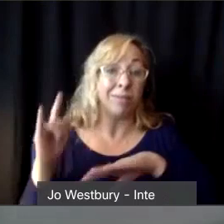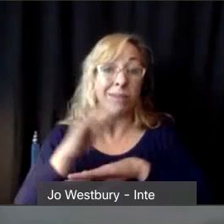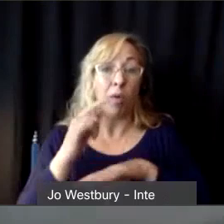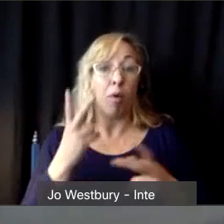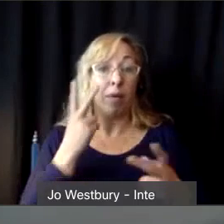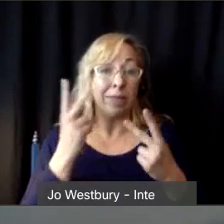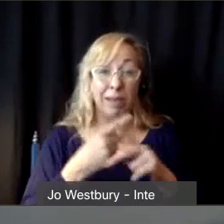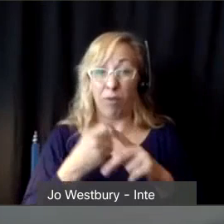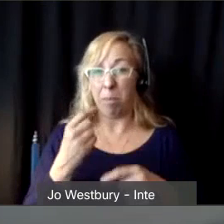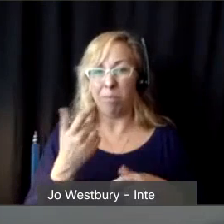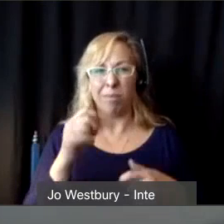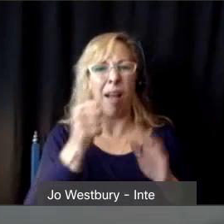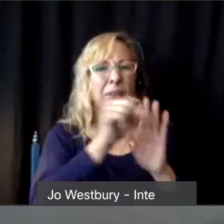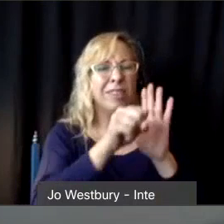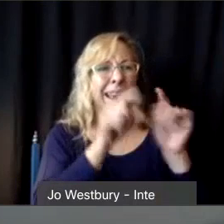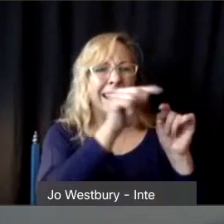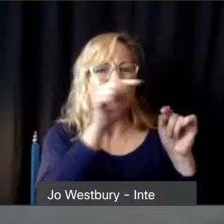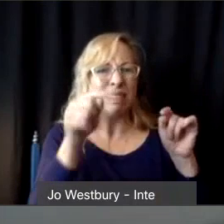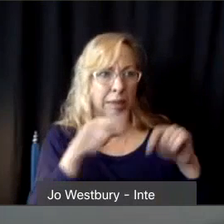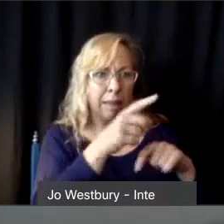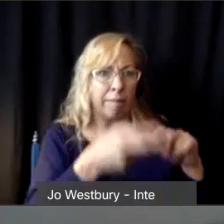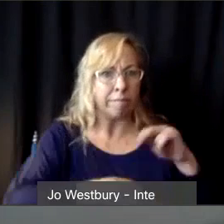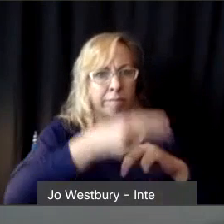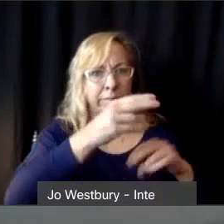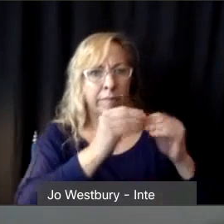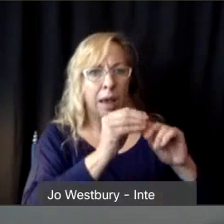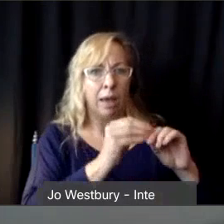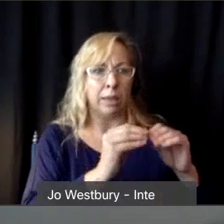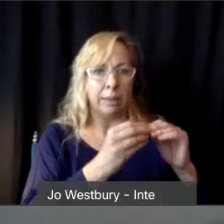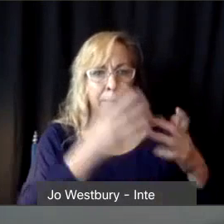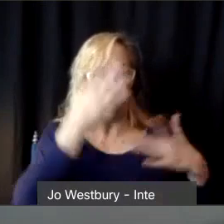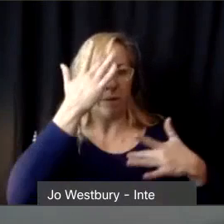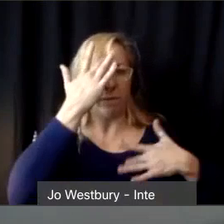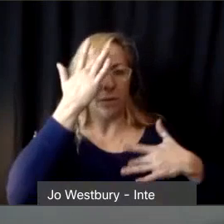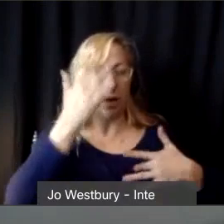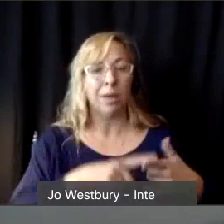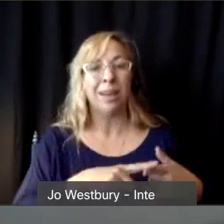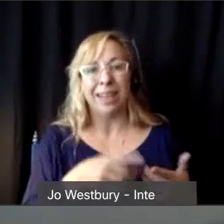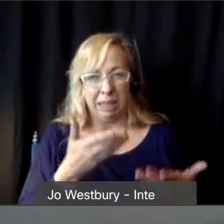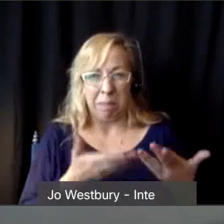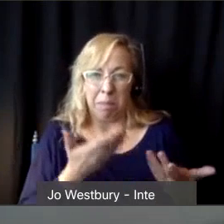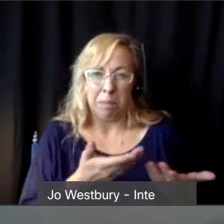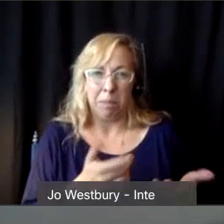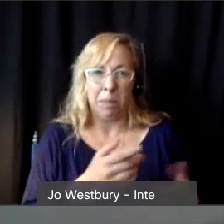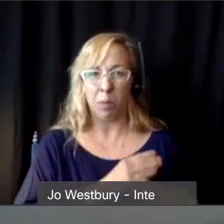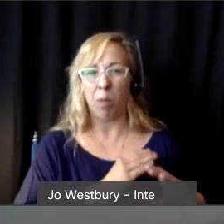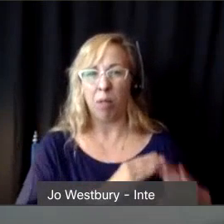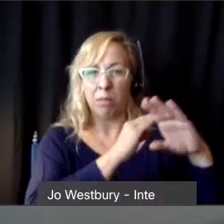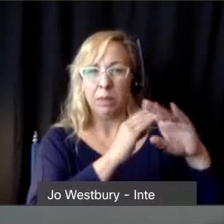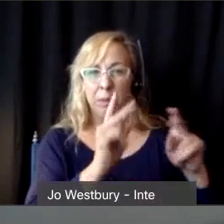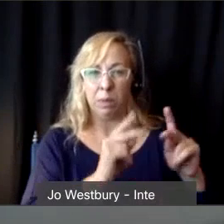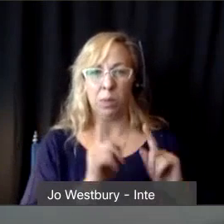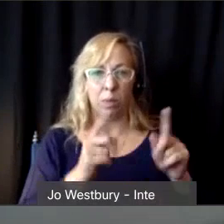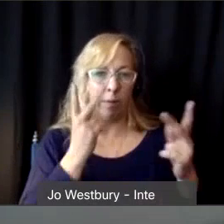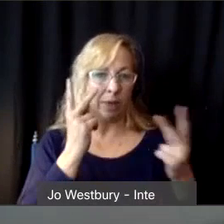anyone. So just review, send something out that lets people know here are the conditions under which we can have